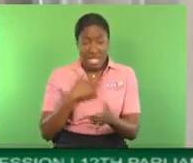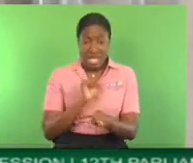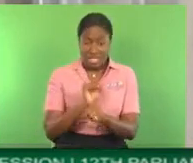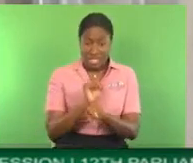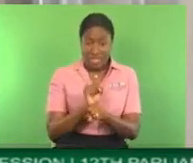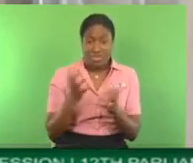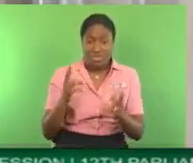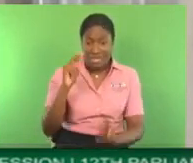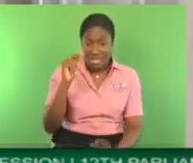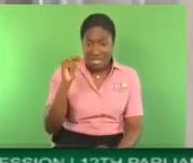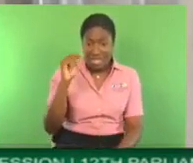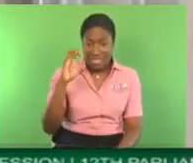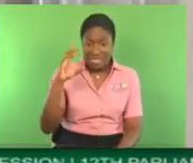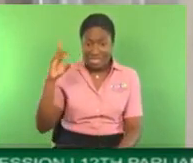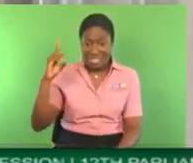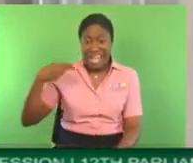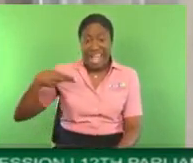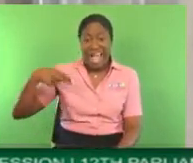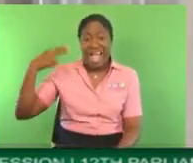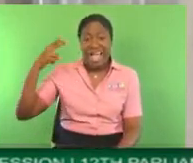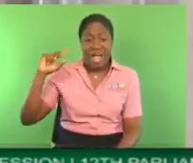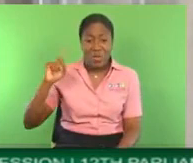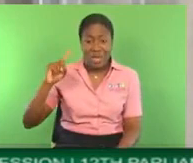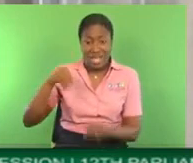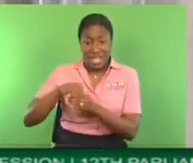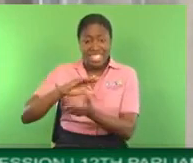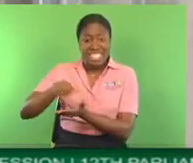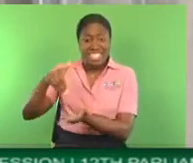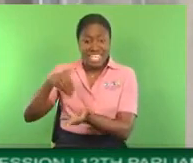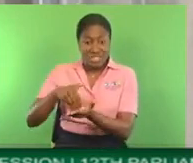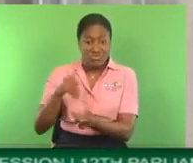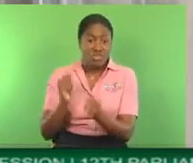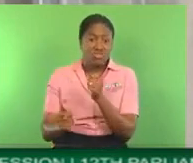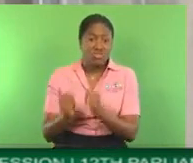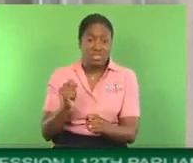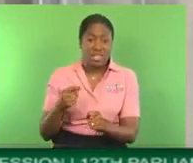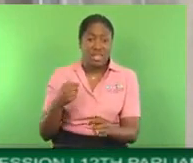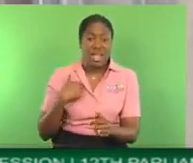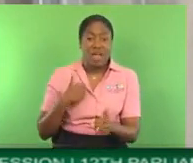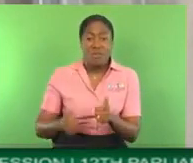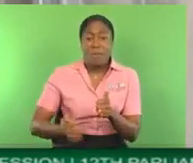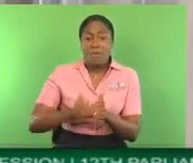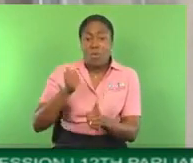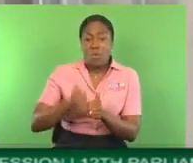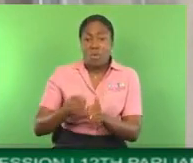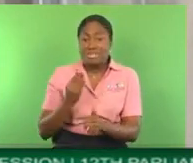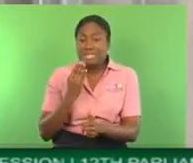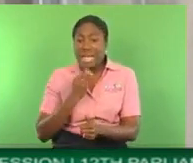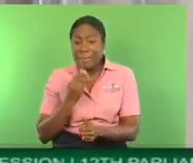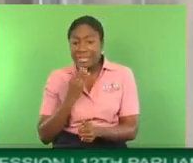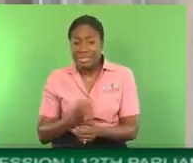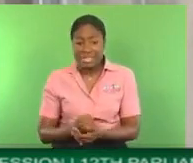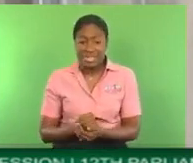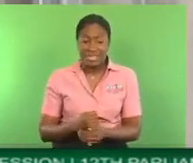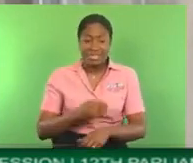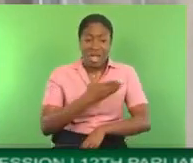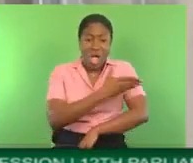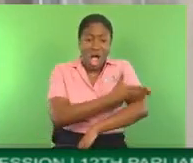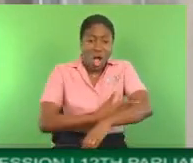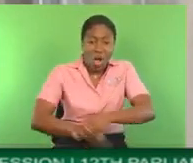are the highest, that is in central Trinidad. We have the highest amount of diabetes,